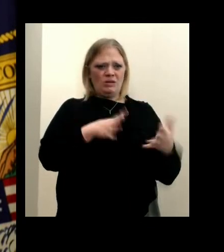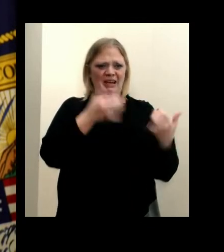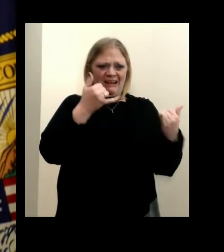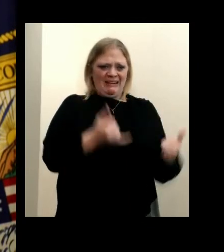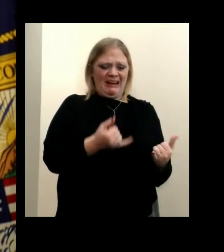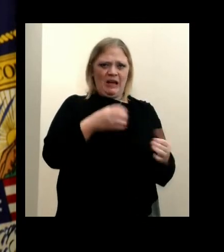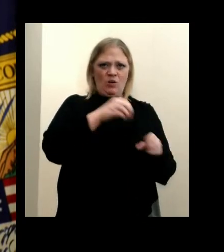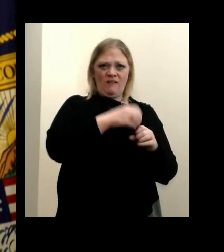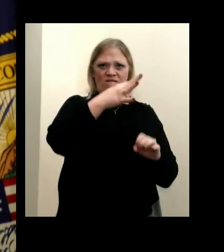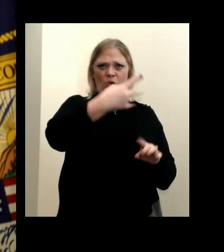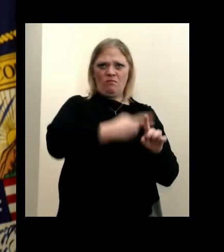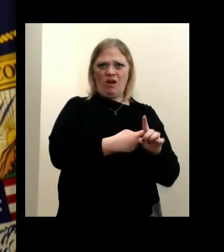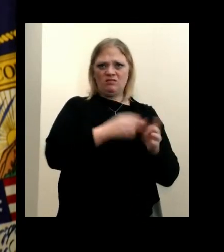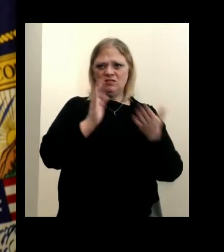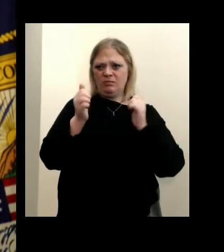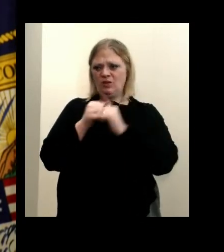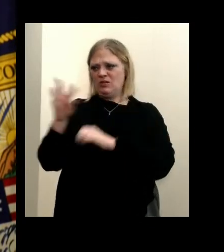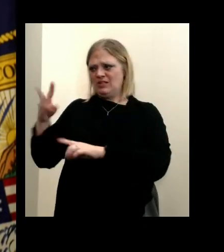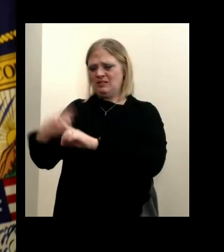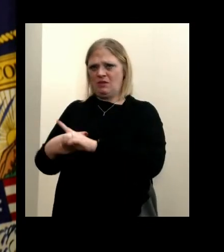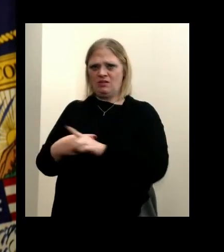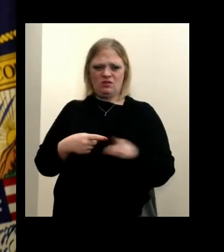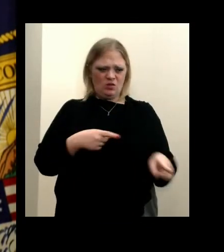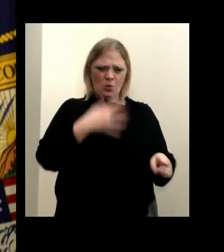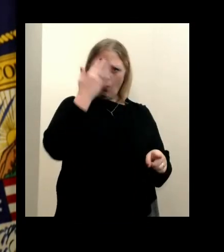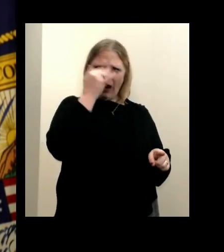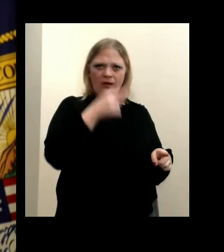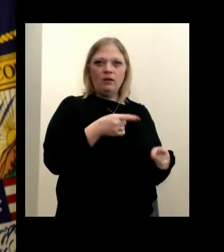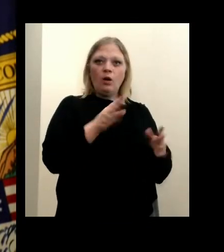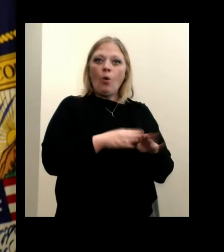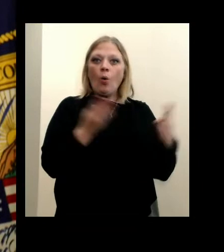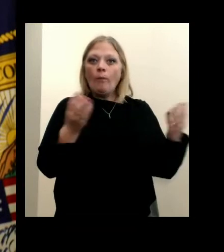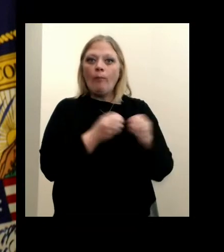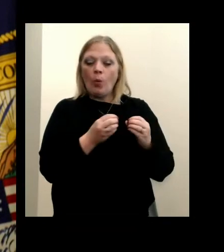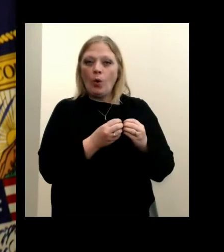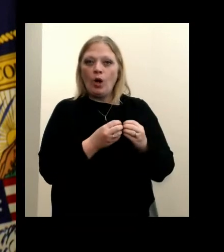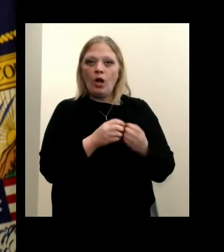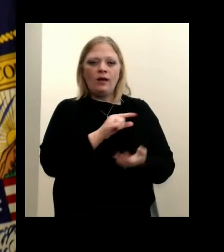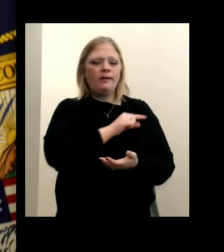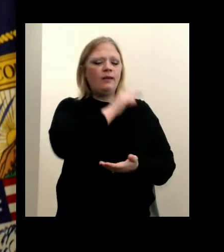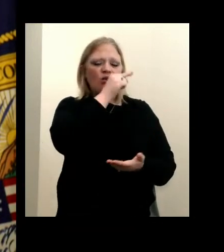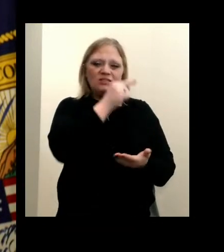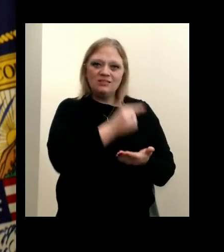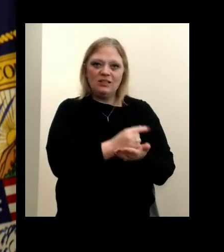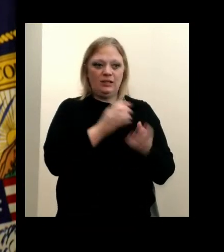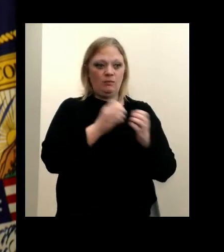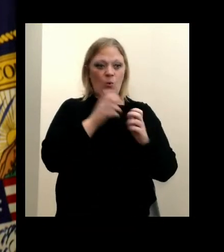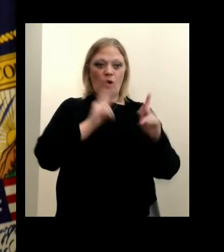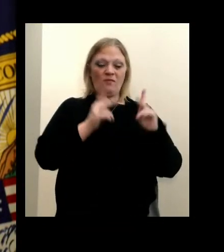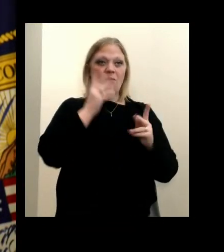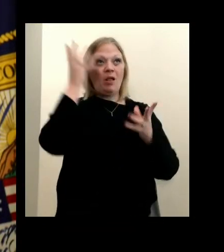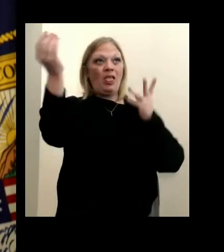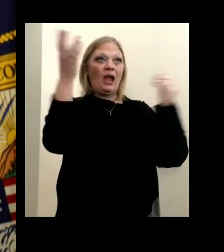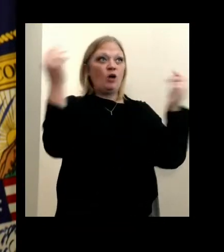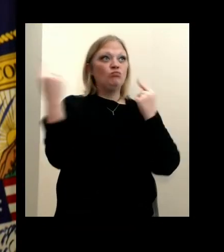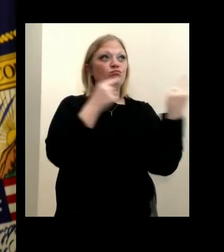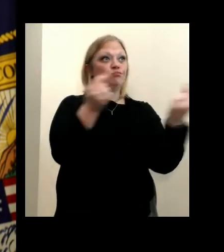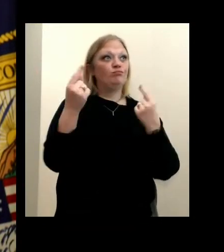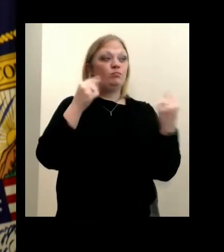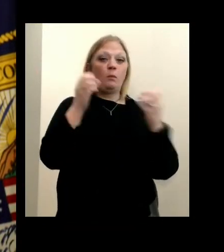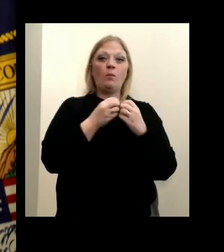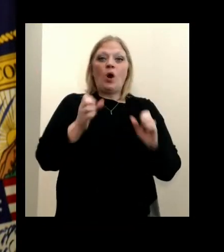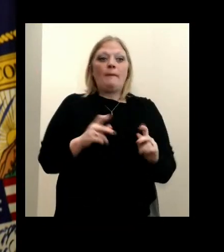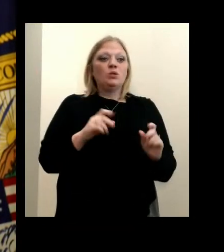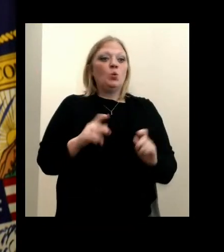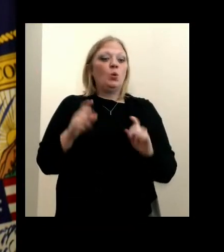in the last 4 months? We've been open more. And I guarantee you, with more people being out and more opportunity for people to transmit the disease,